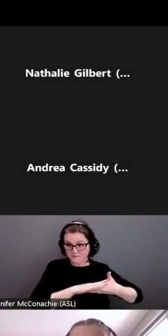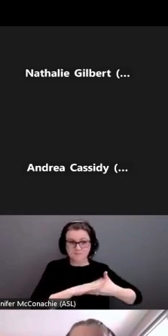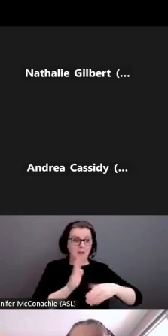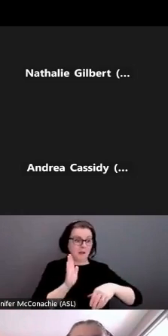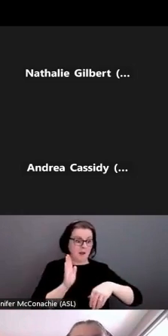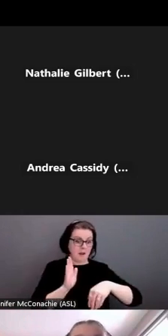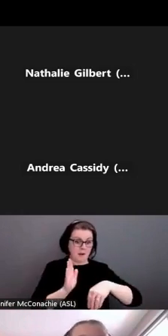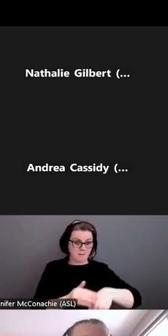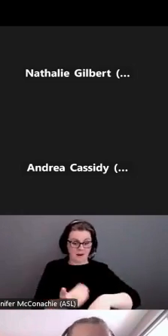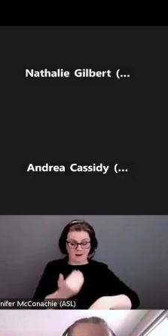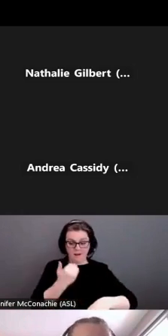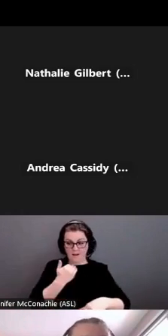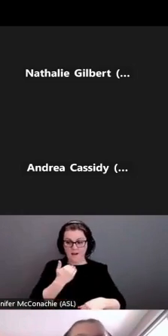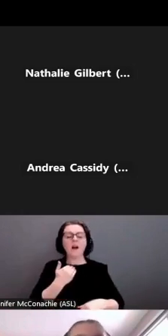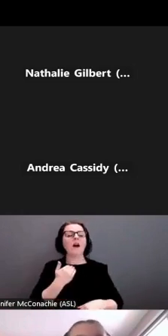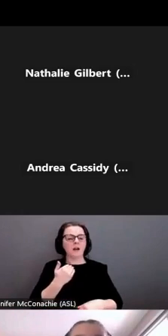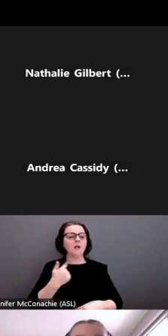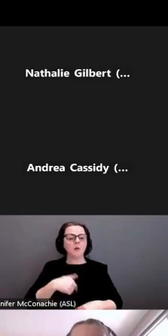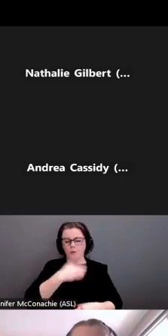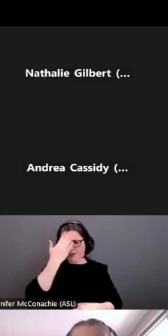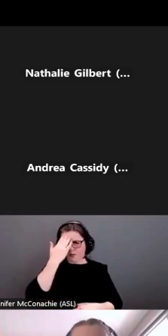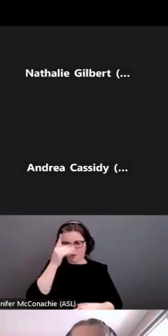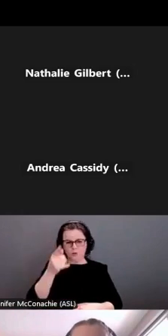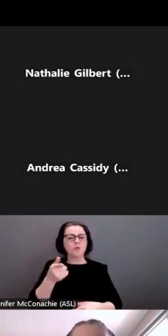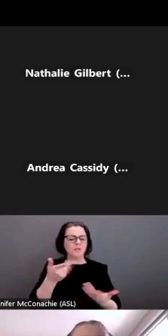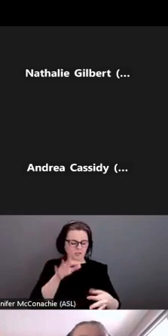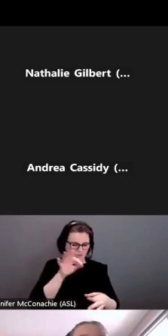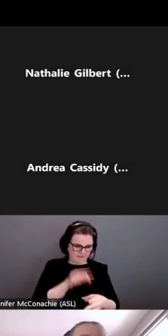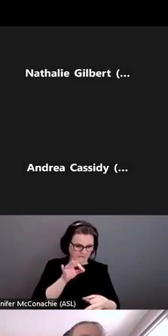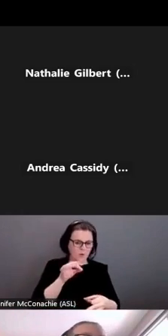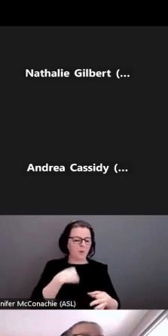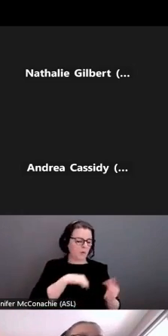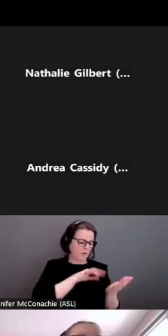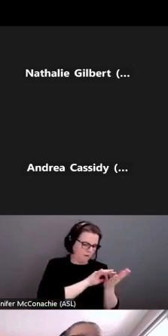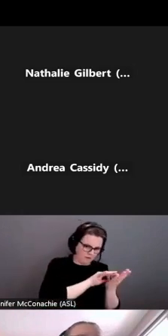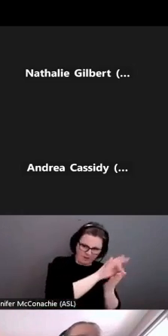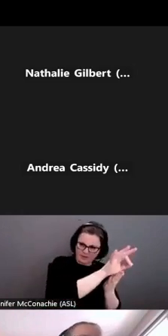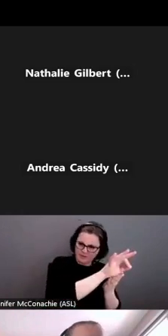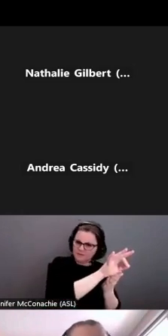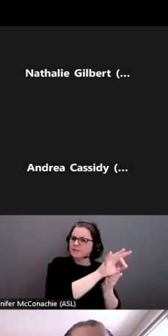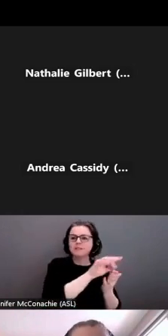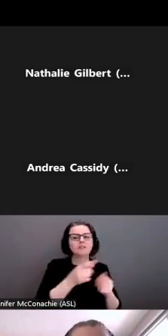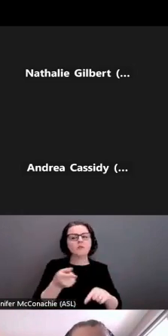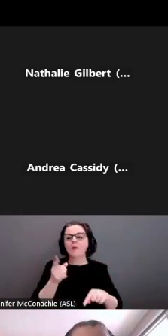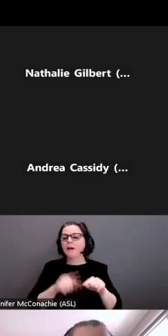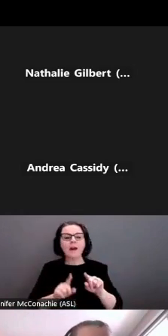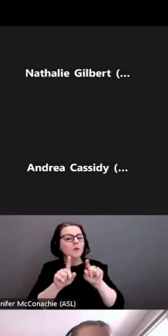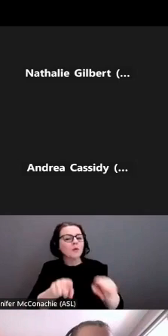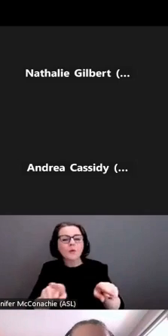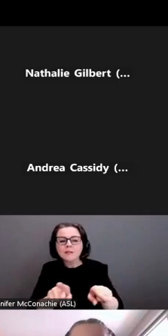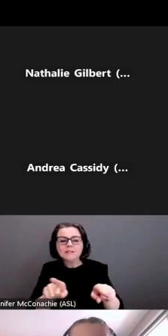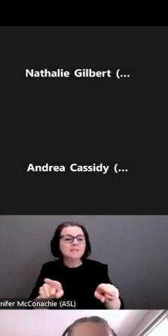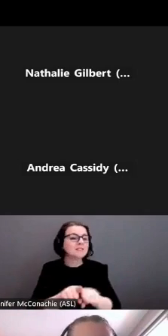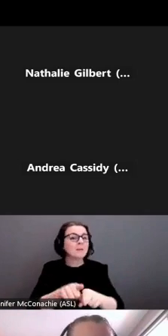envelope, we know that you have voted and we make note of that. So then you are unable to vote a second time, say if